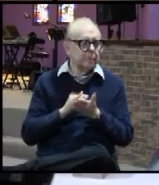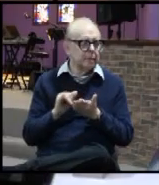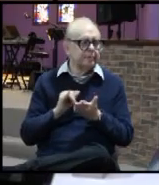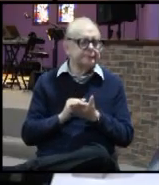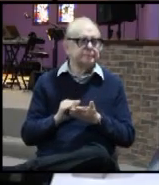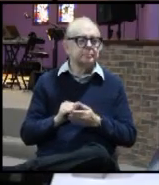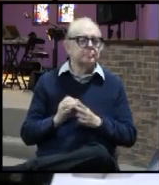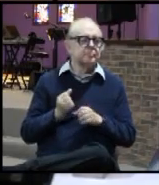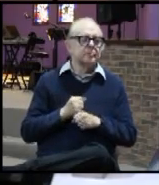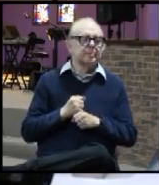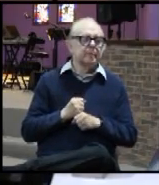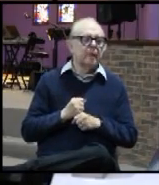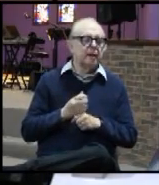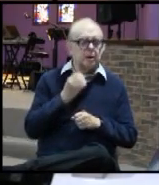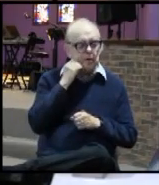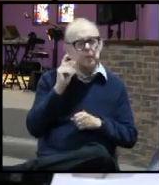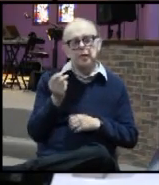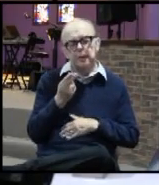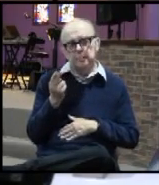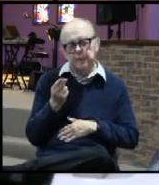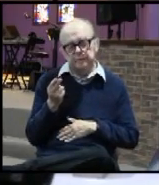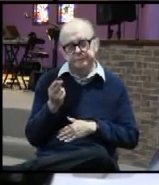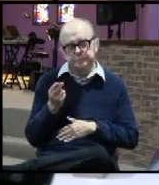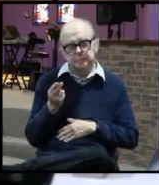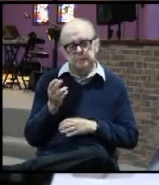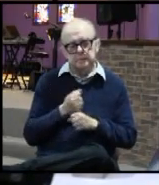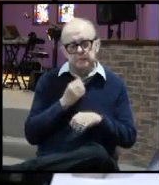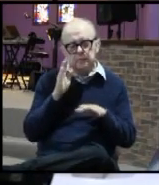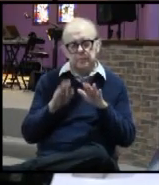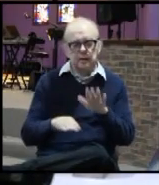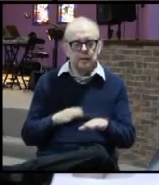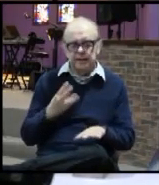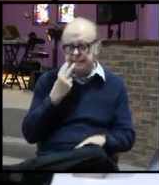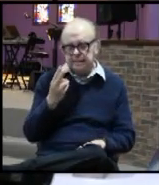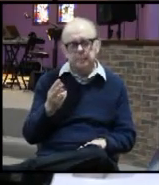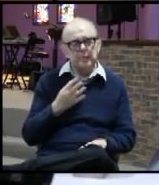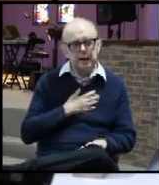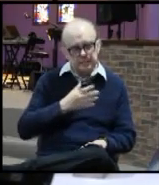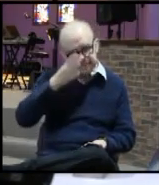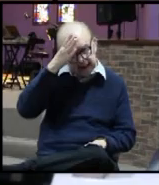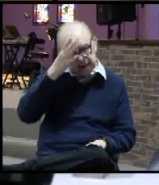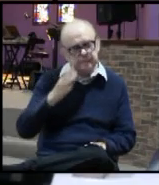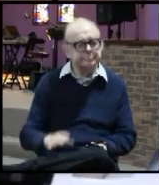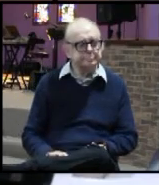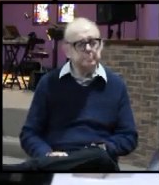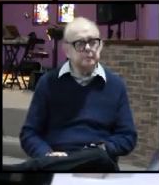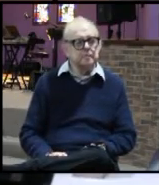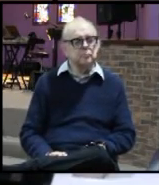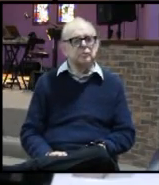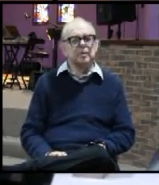So I made it home Thursday and got to walk in there and see my dad. And